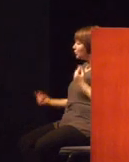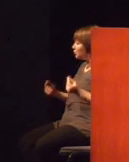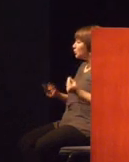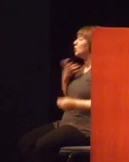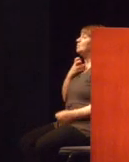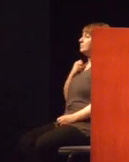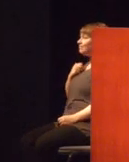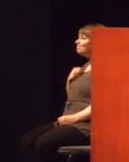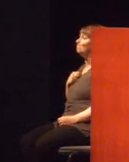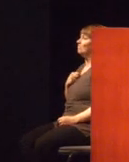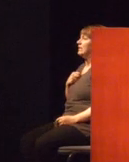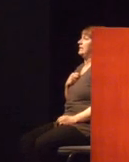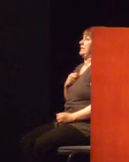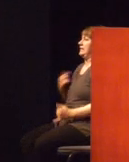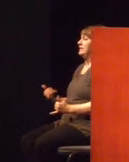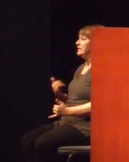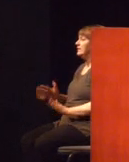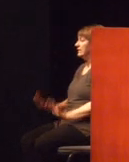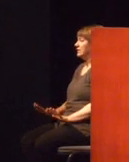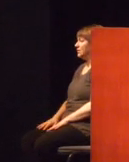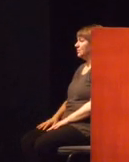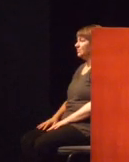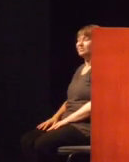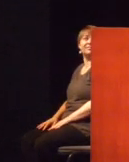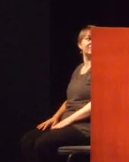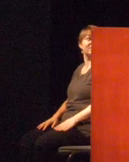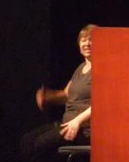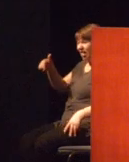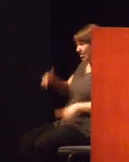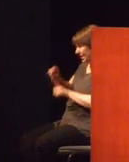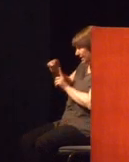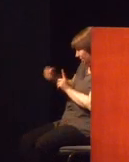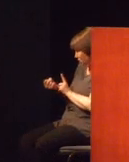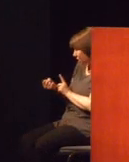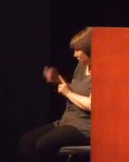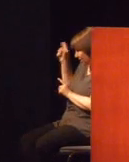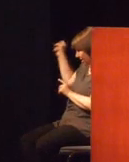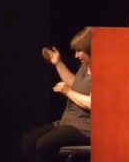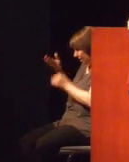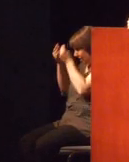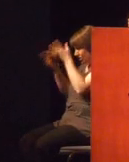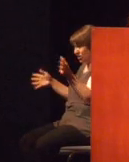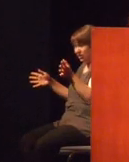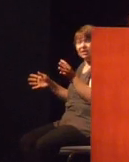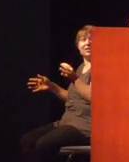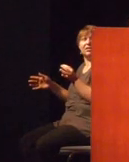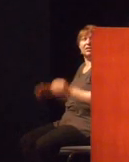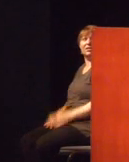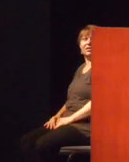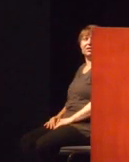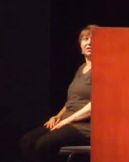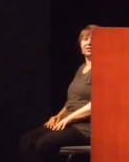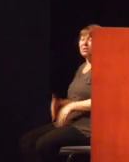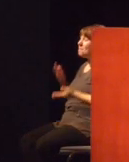swallow it and we sit there, and that's hard. I contend in this scenario that Dr. Curtis shared, maybe not